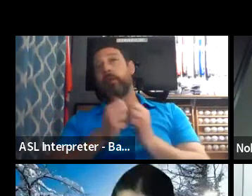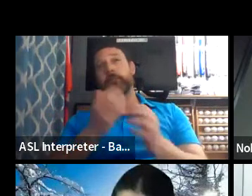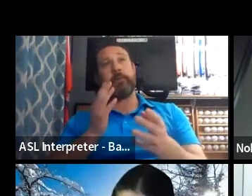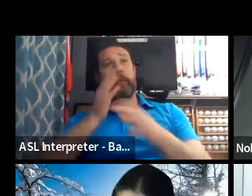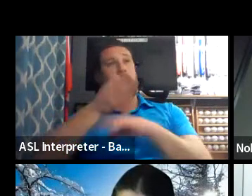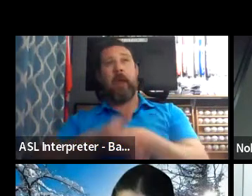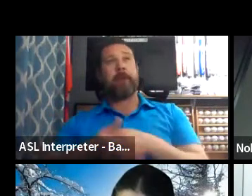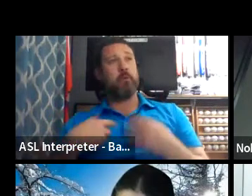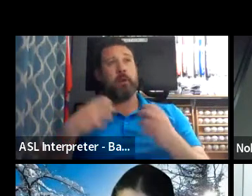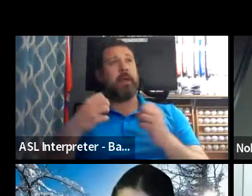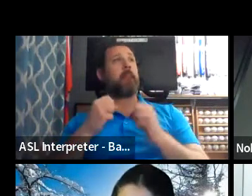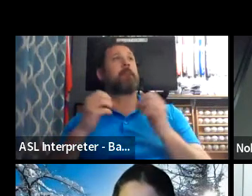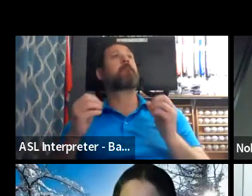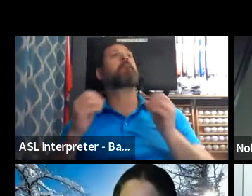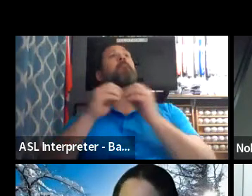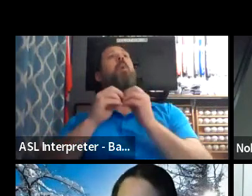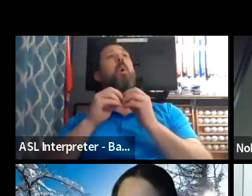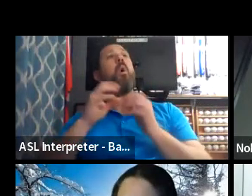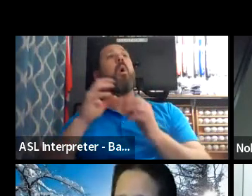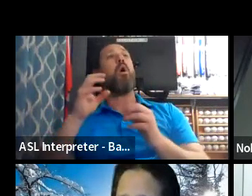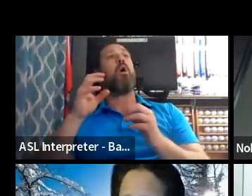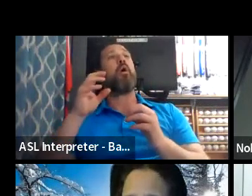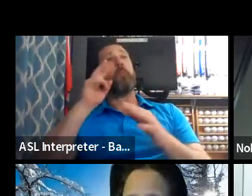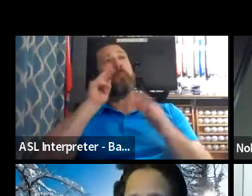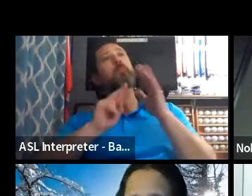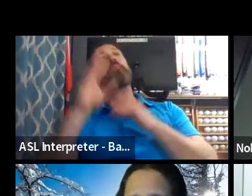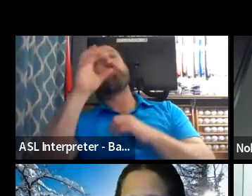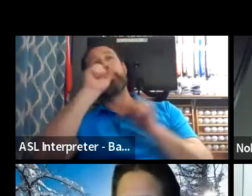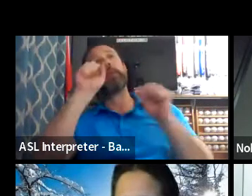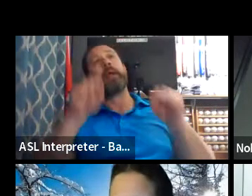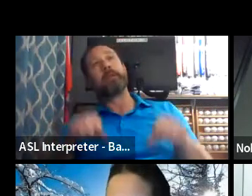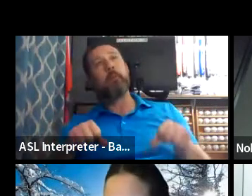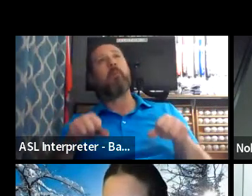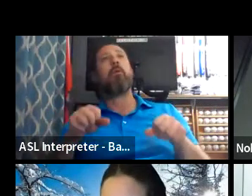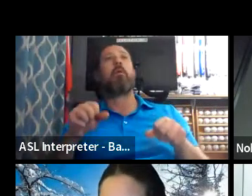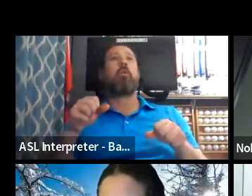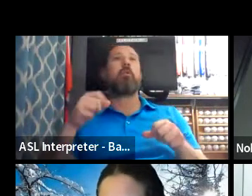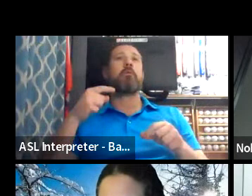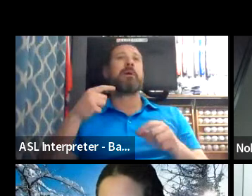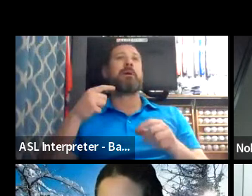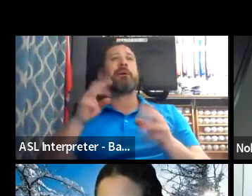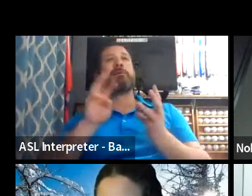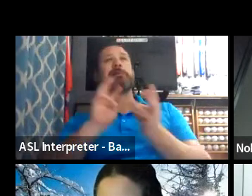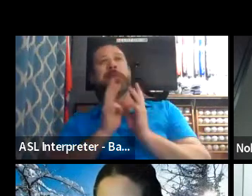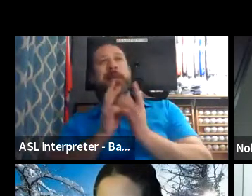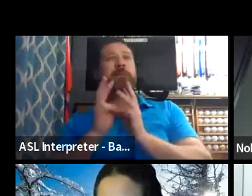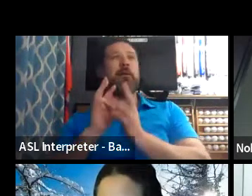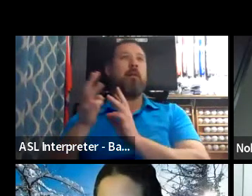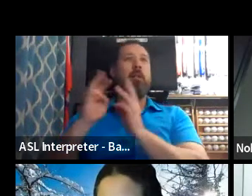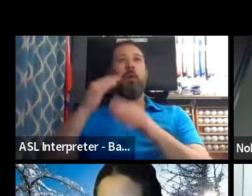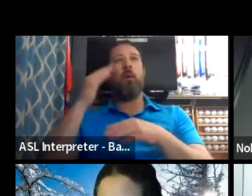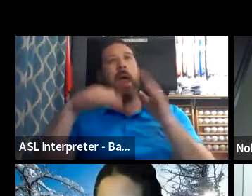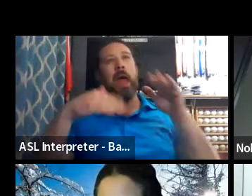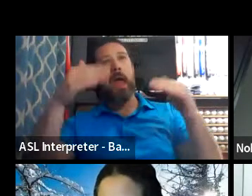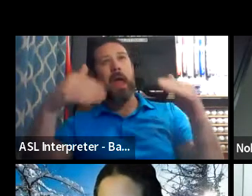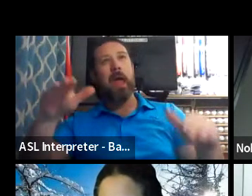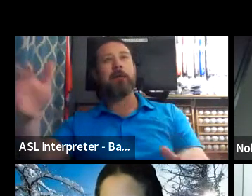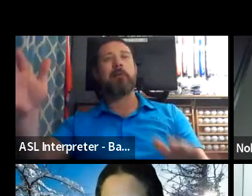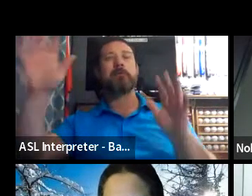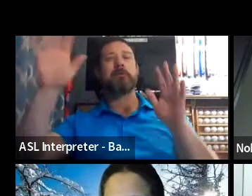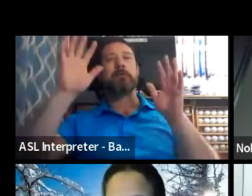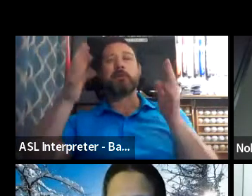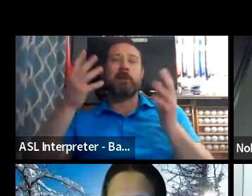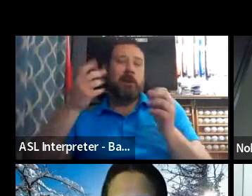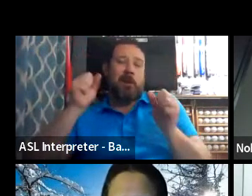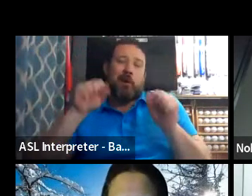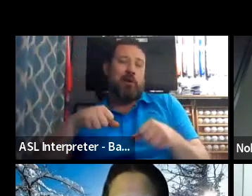after we get more predictable sort of seasonal waves of COVID, that there still would be a